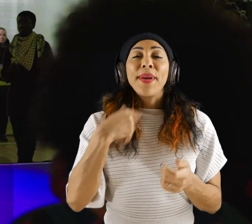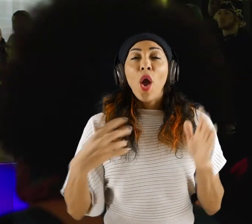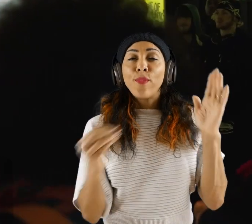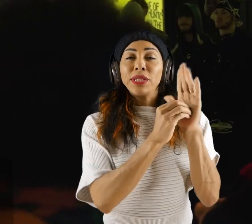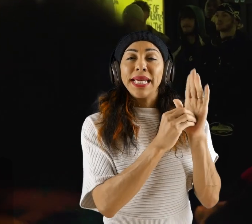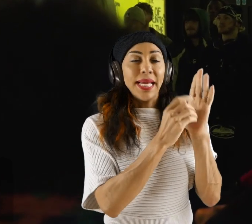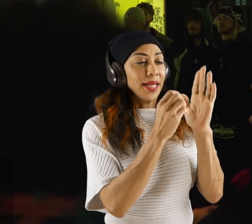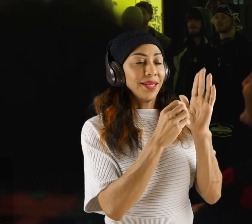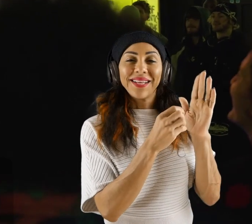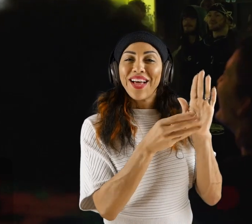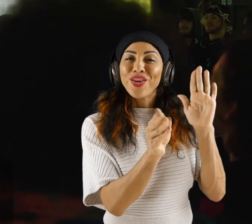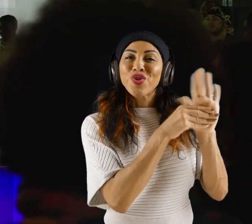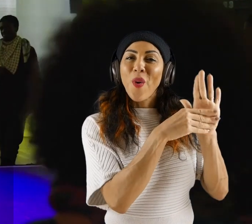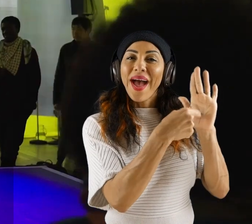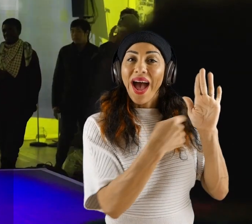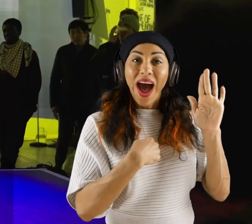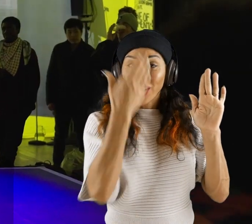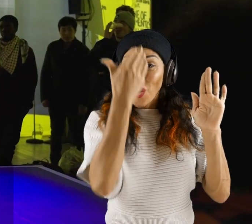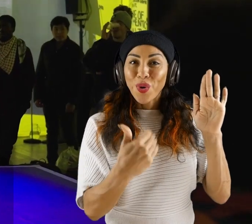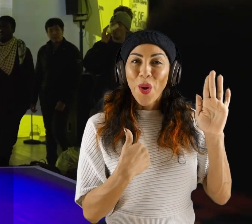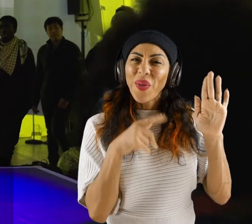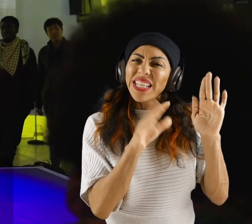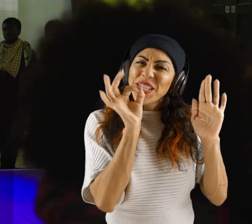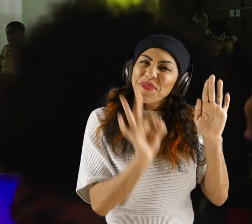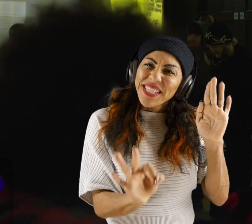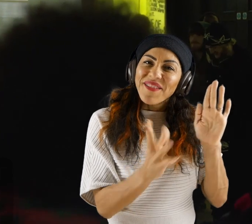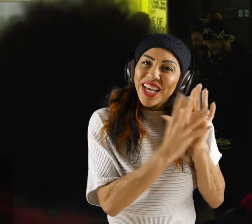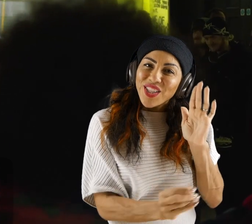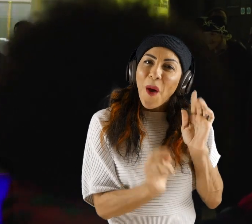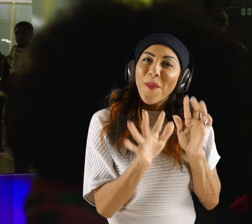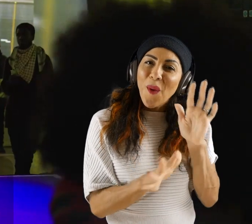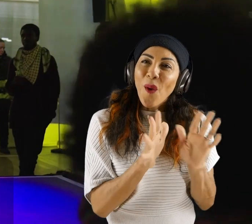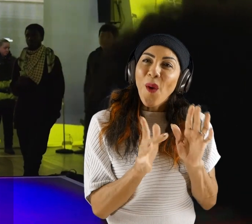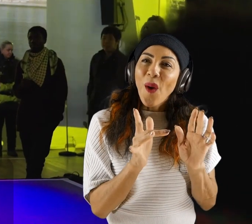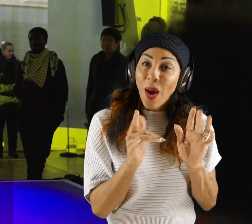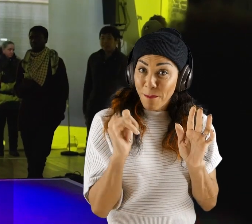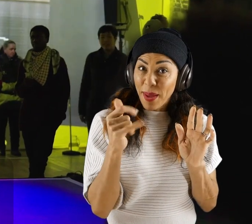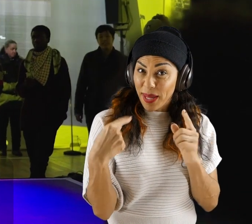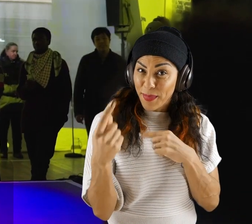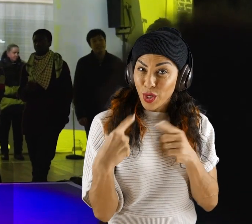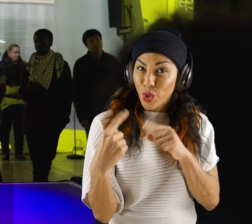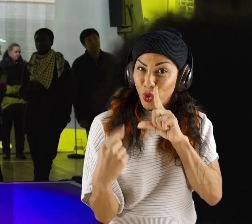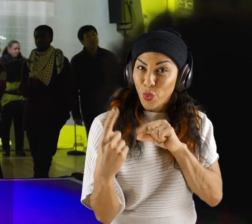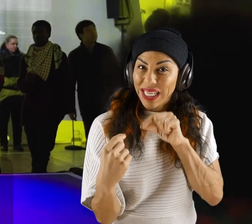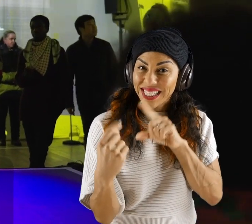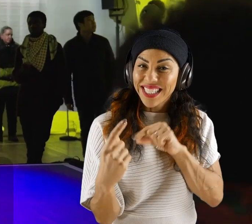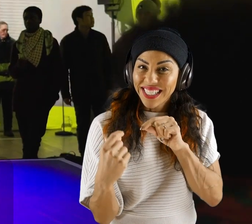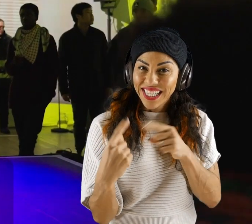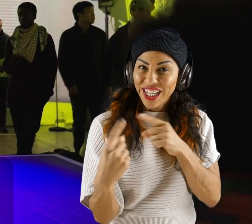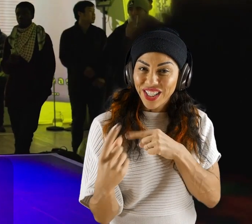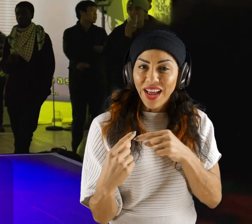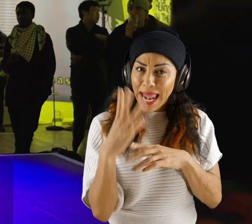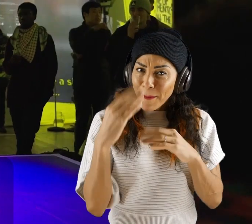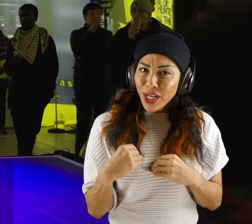very specific example. Let me think about that. We tweet each other though. Let me know how it goes tomorrow, and then I'll follow up with